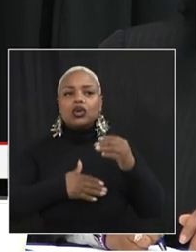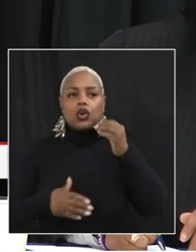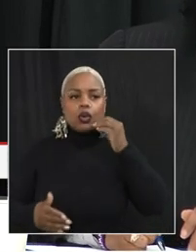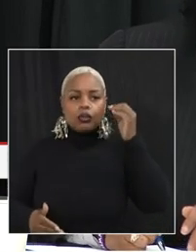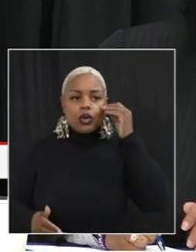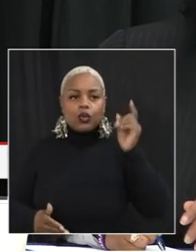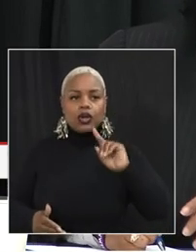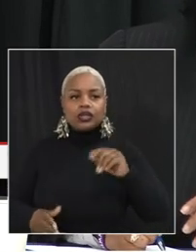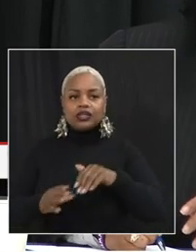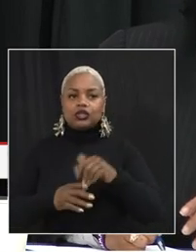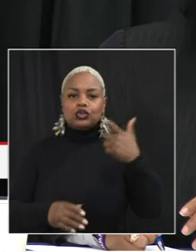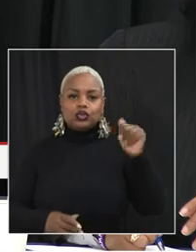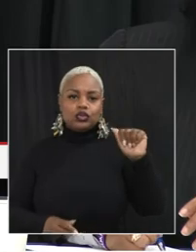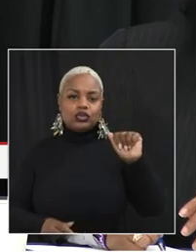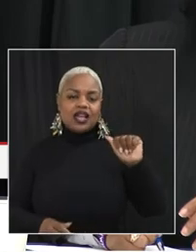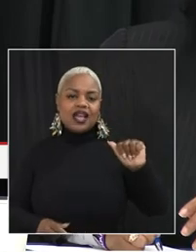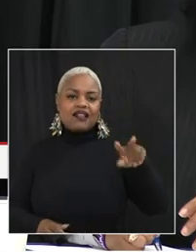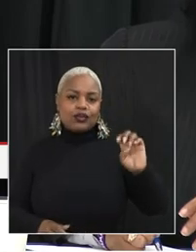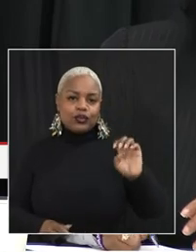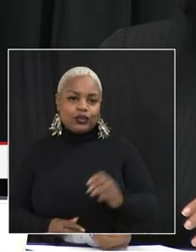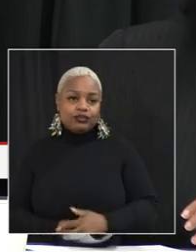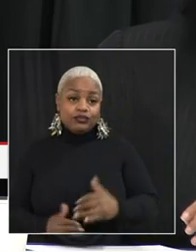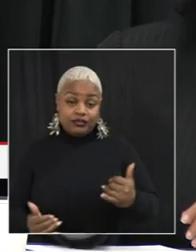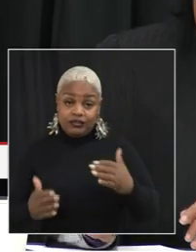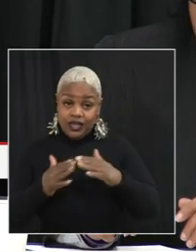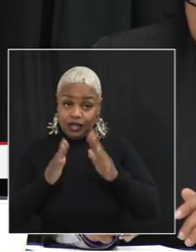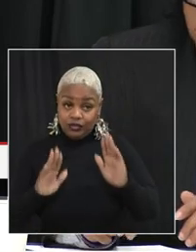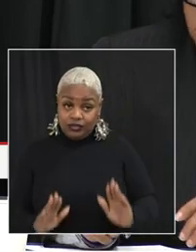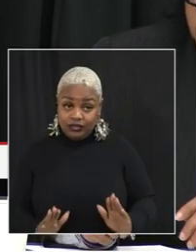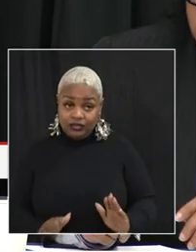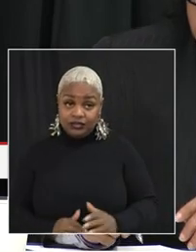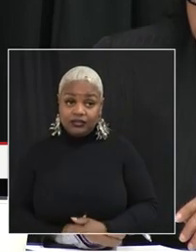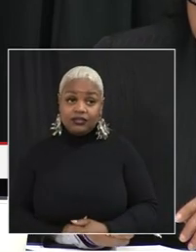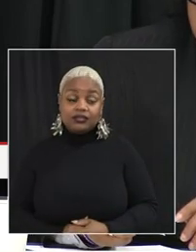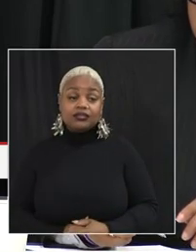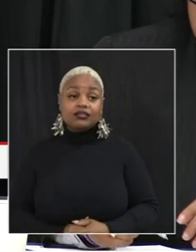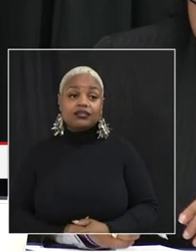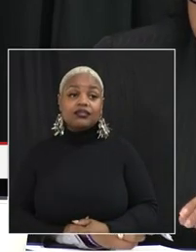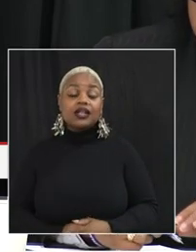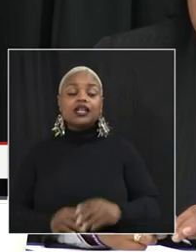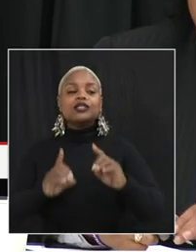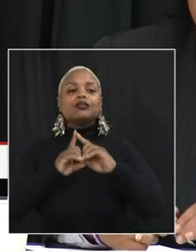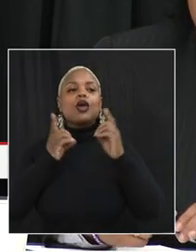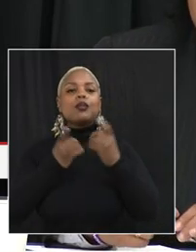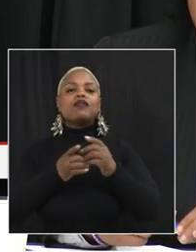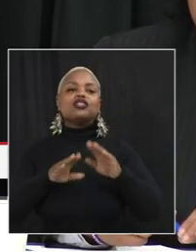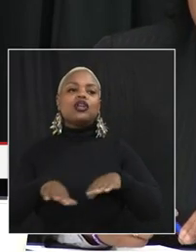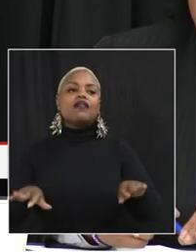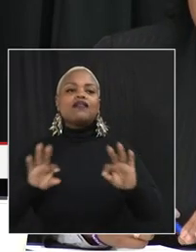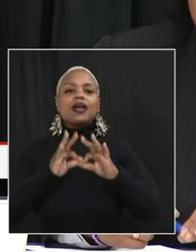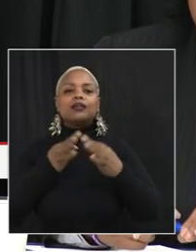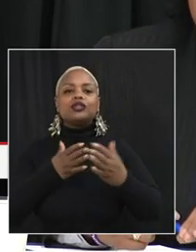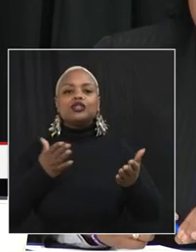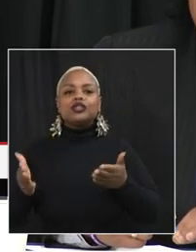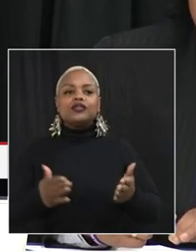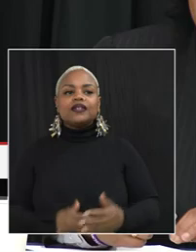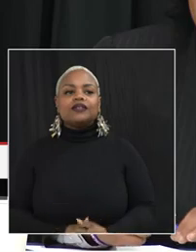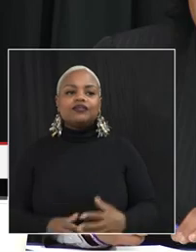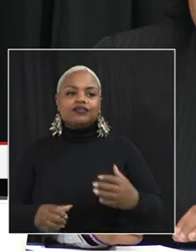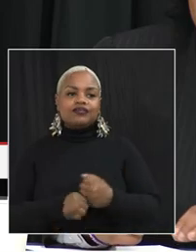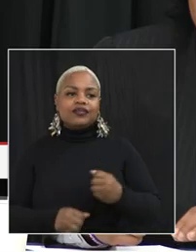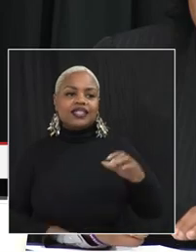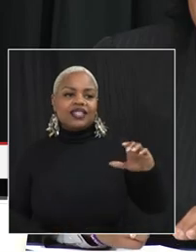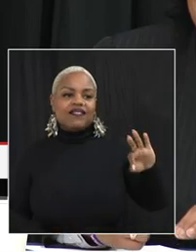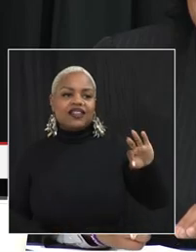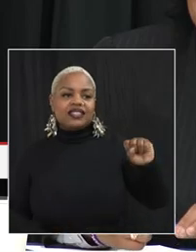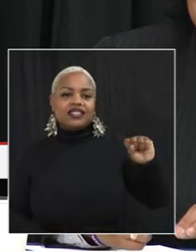years ago, operated by CFSA. We're always looking for mentors and volunteers in the schools. So you're